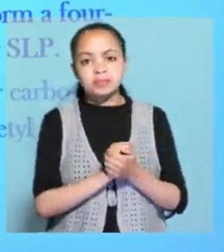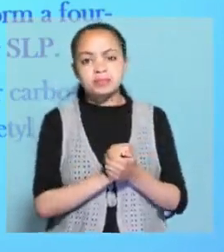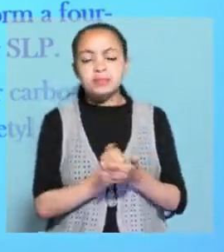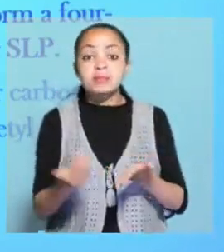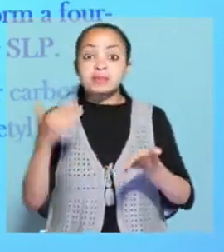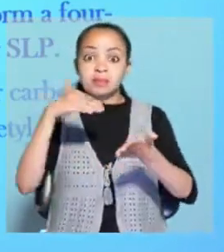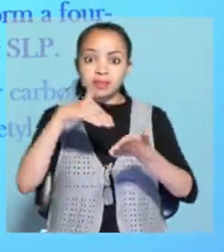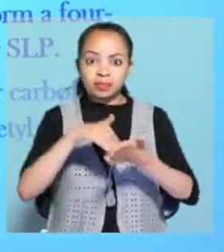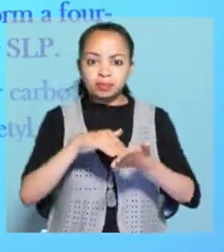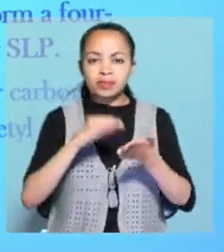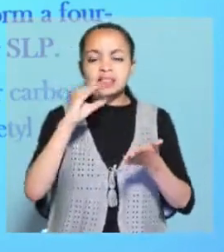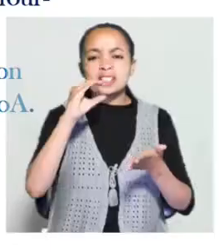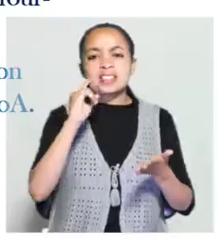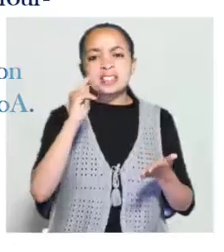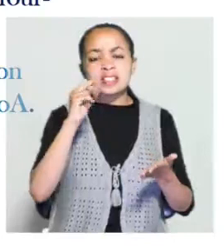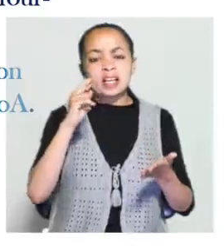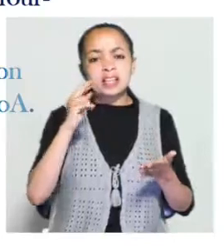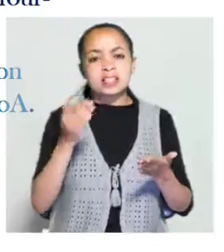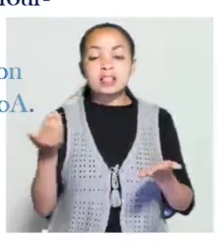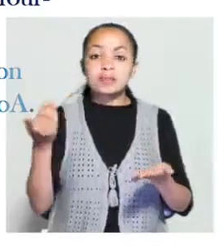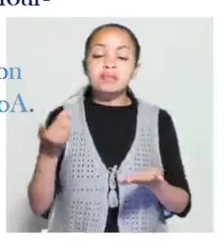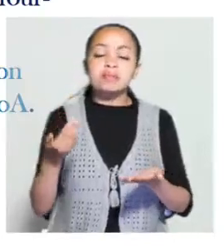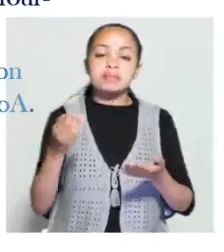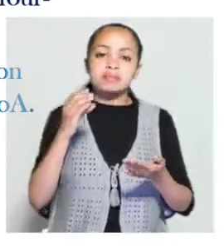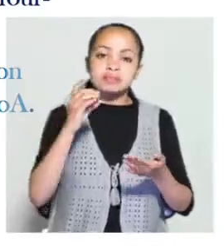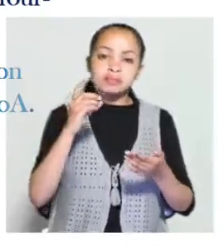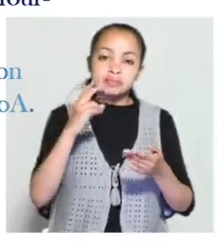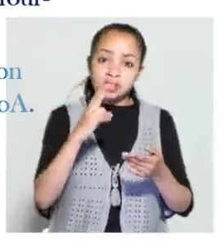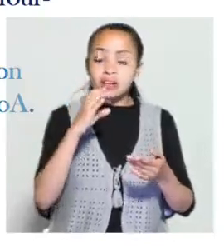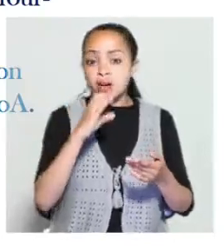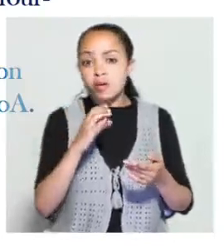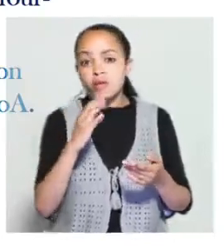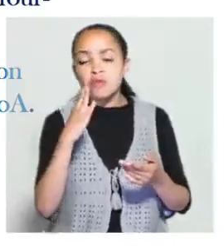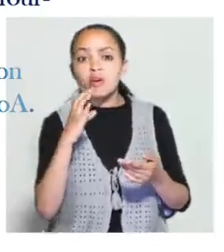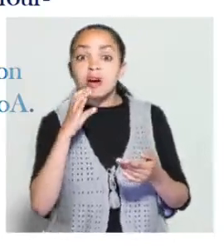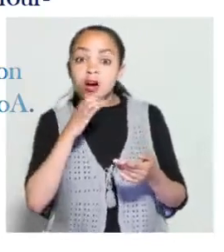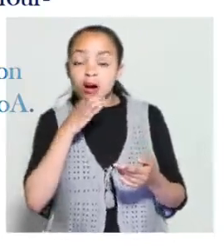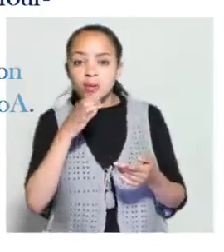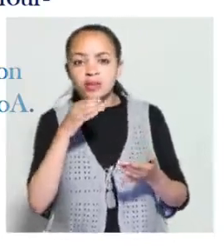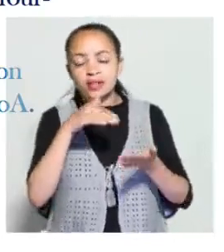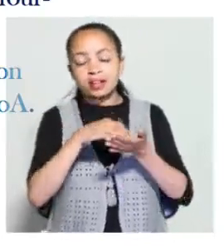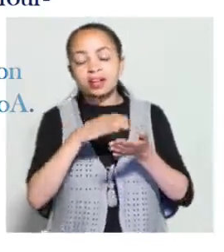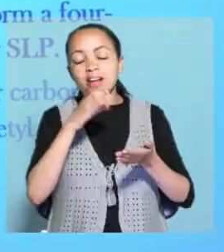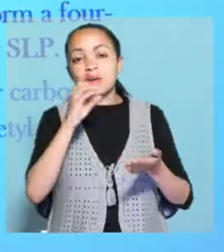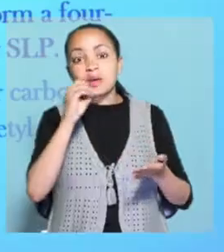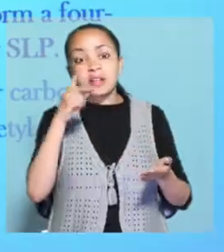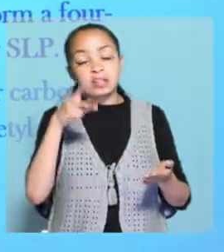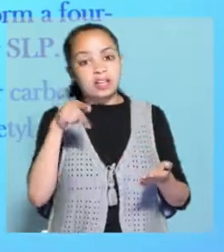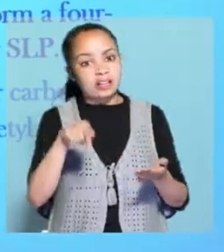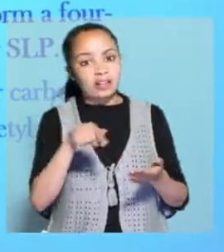And then after, citrate become decarboxylated to form 5 carbon compound and the carbon dioxide